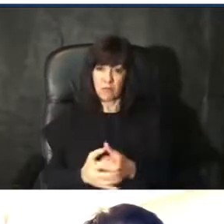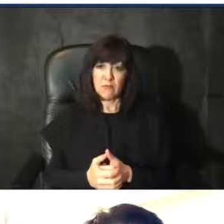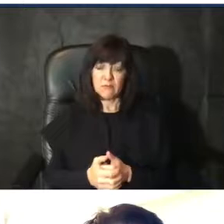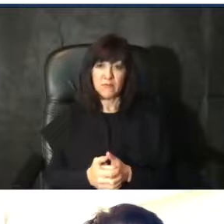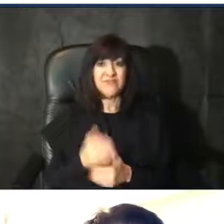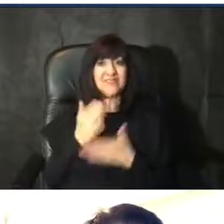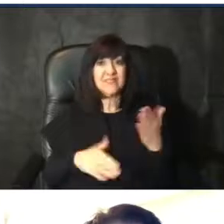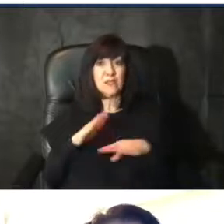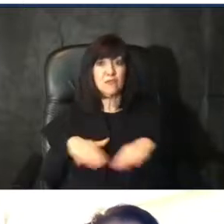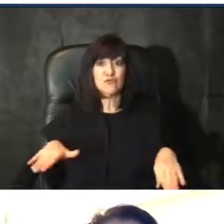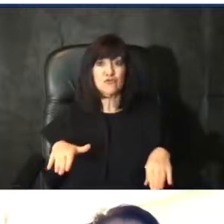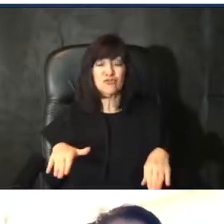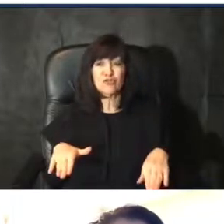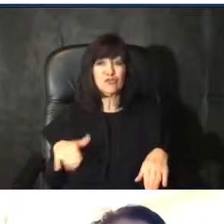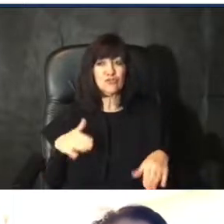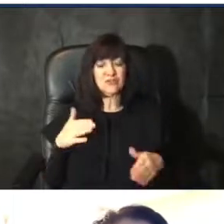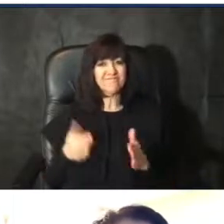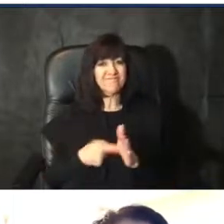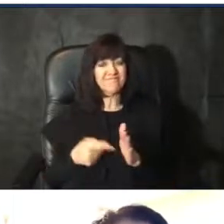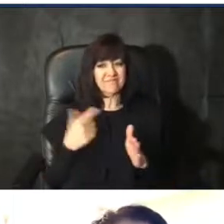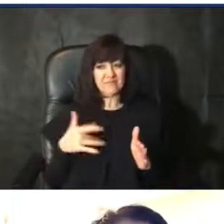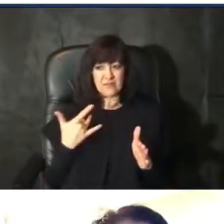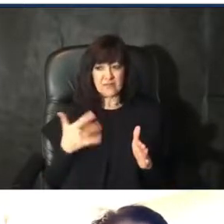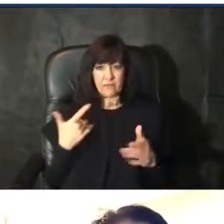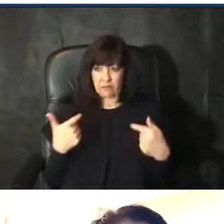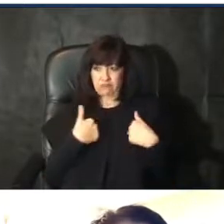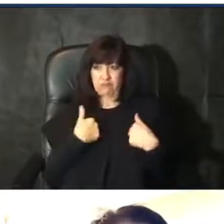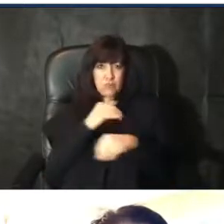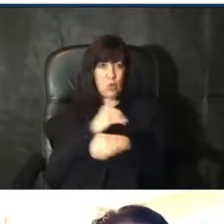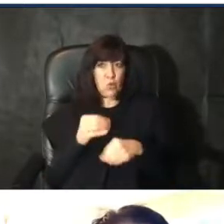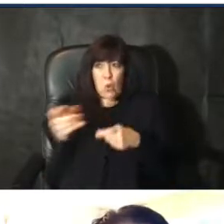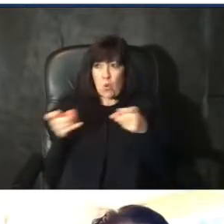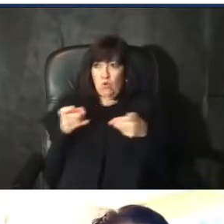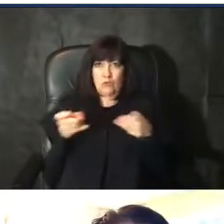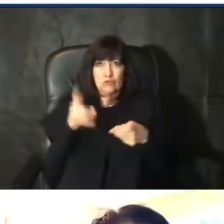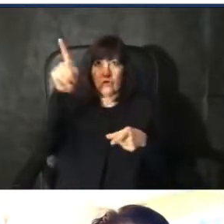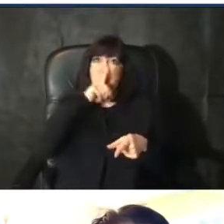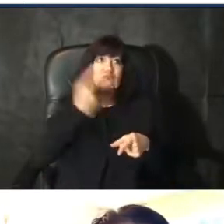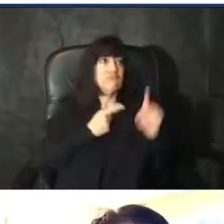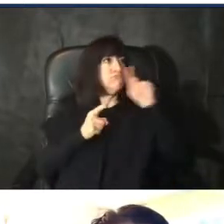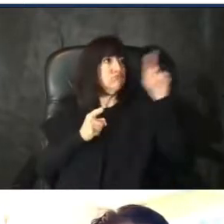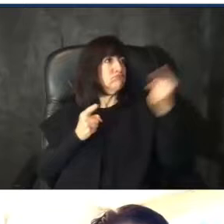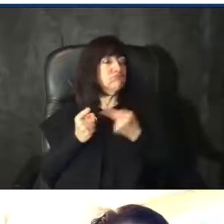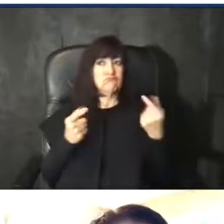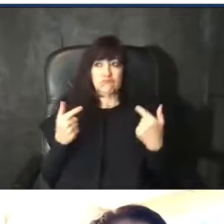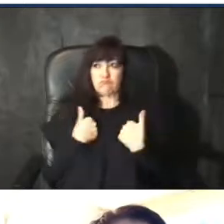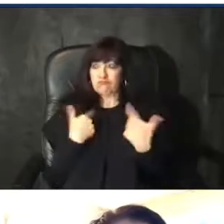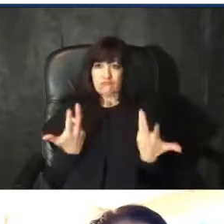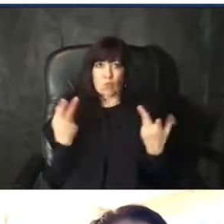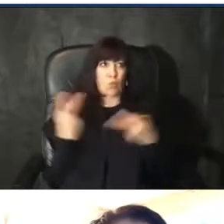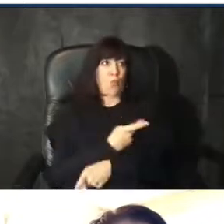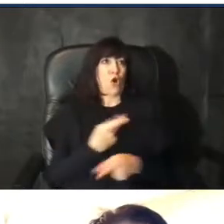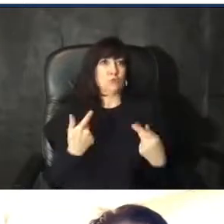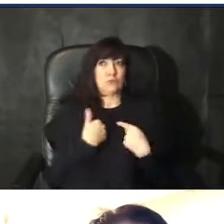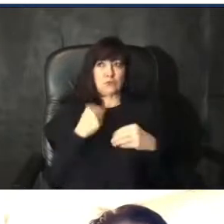to control or really get a handle on what's happening, this can really intensify feelings of anxiety,